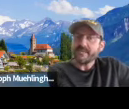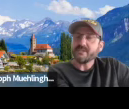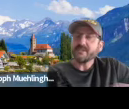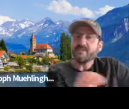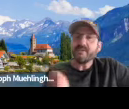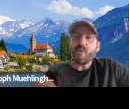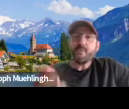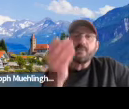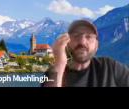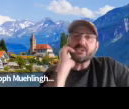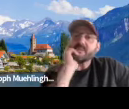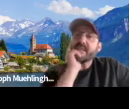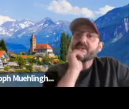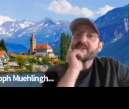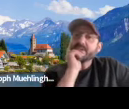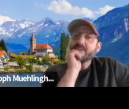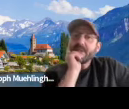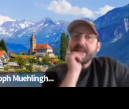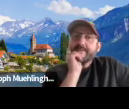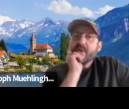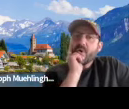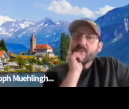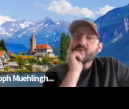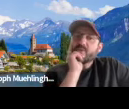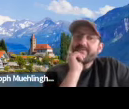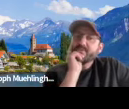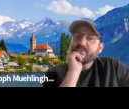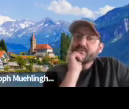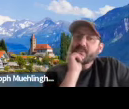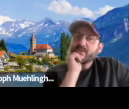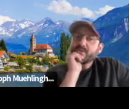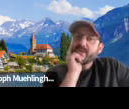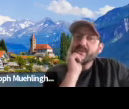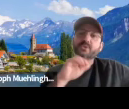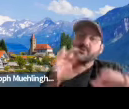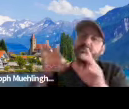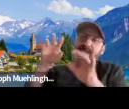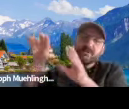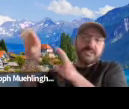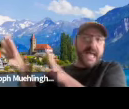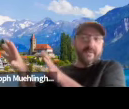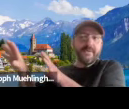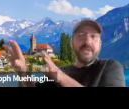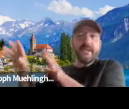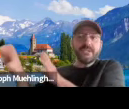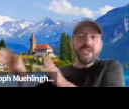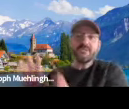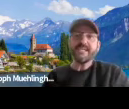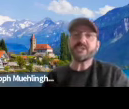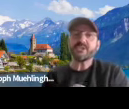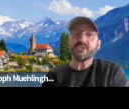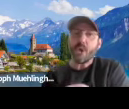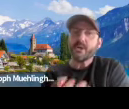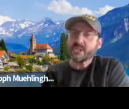that place. And in the hormonal system, in the endocrine system, the hormone travels through the bloodstream and sort of trickles down until